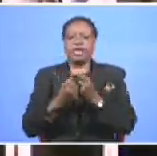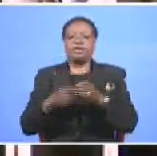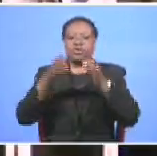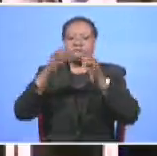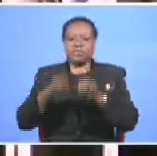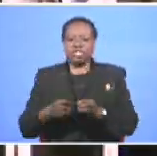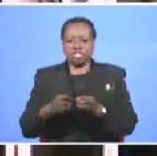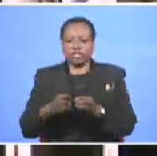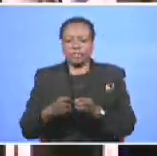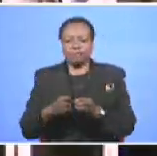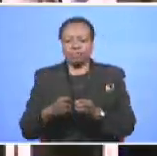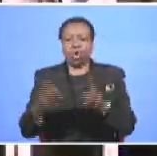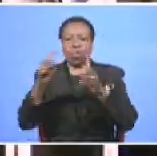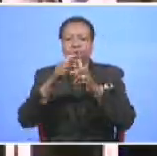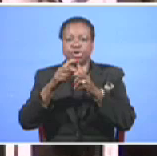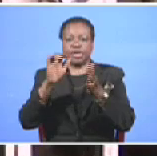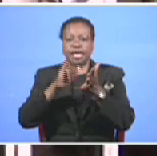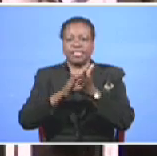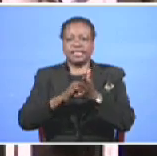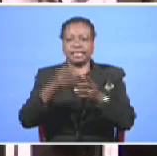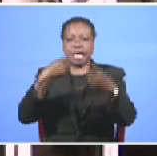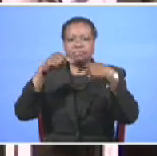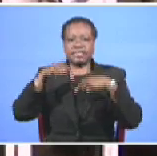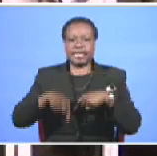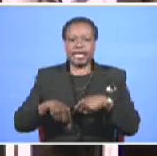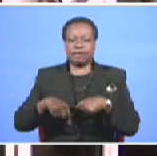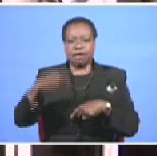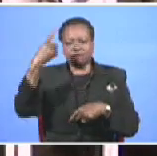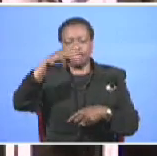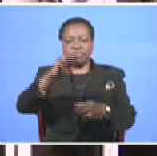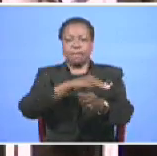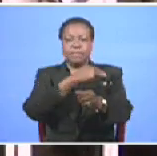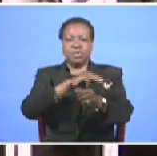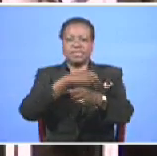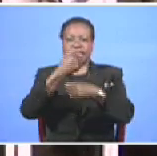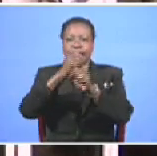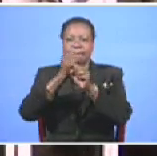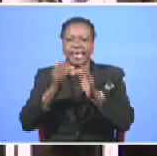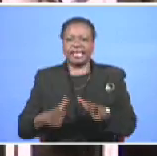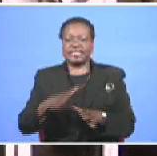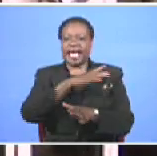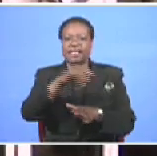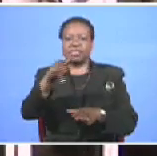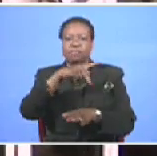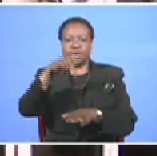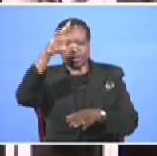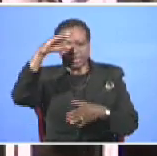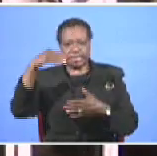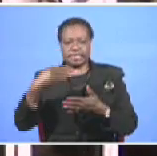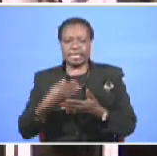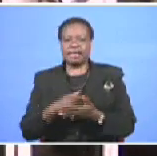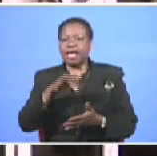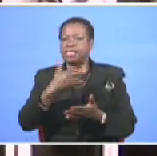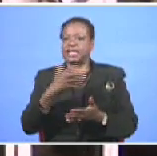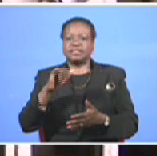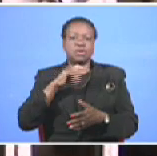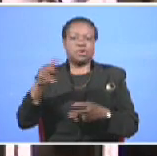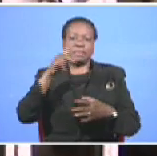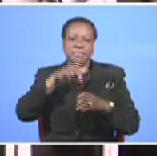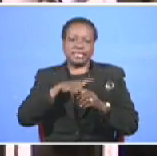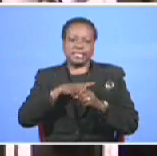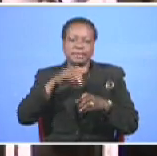official word that has come now from the music makers and the Prodigal Sons that they will not be participating in the New Year's Day